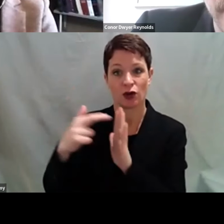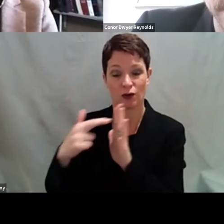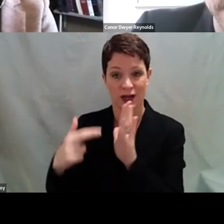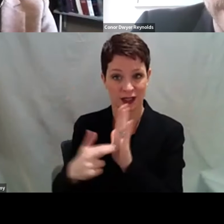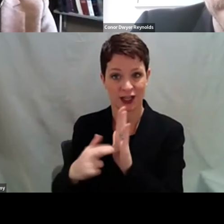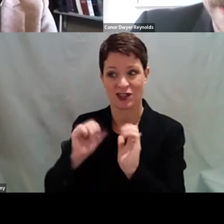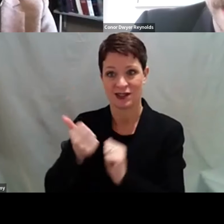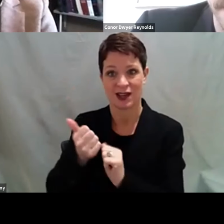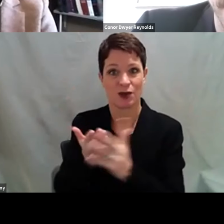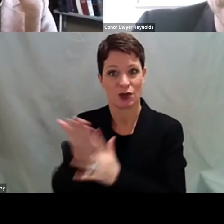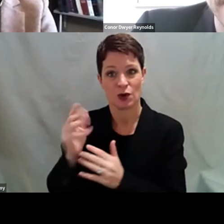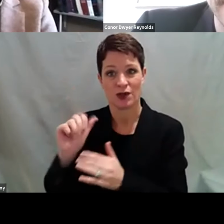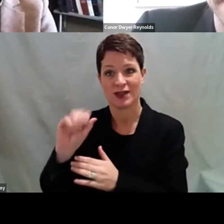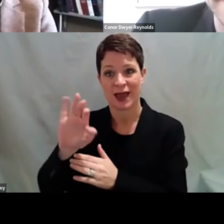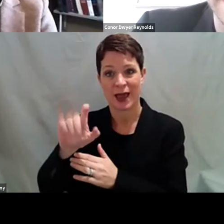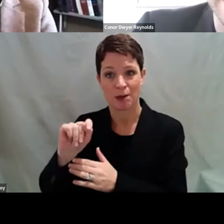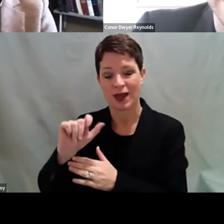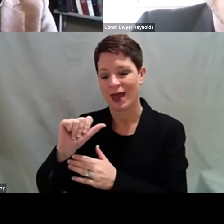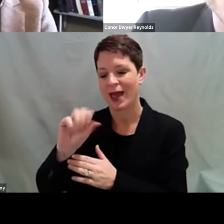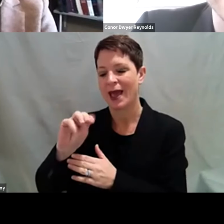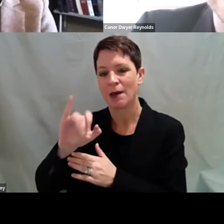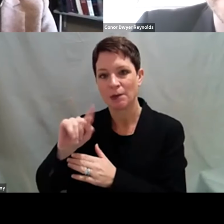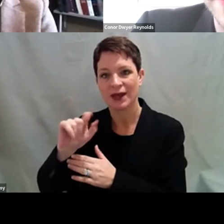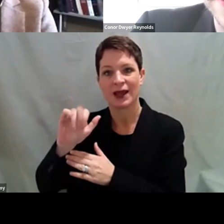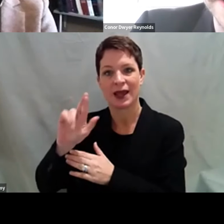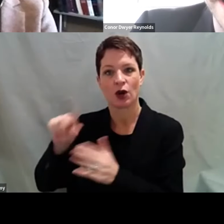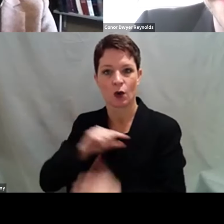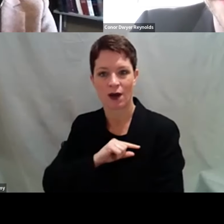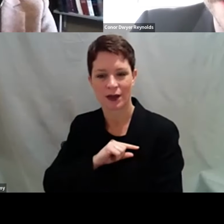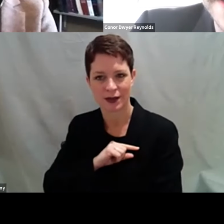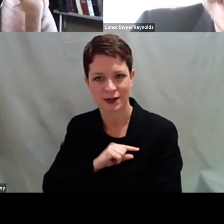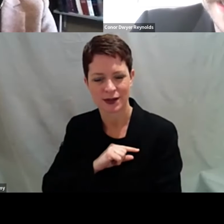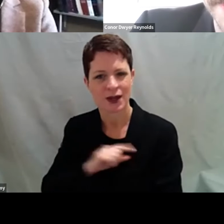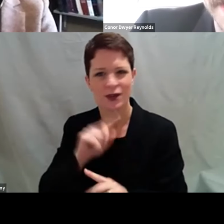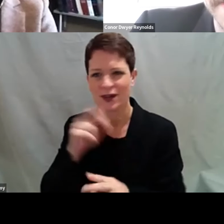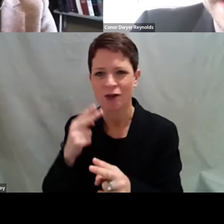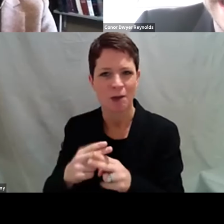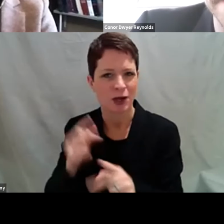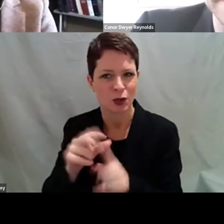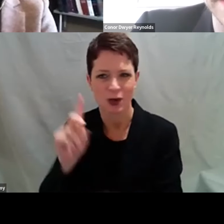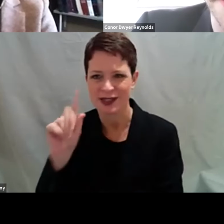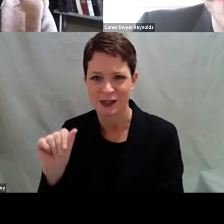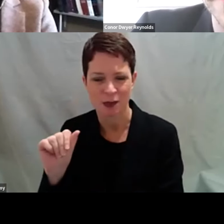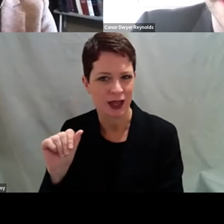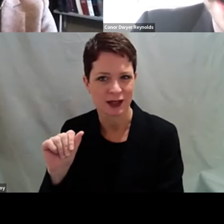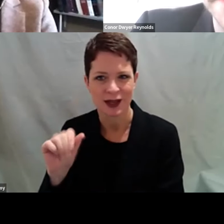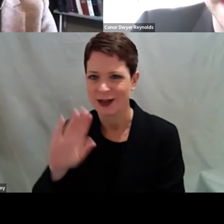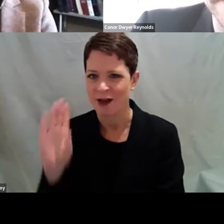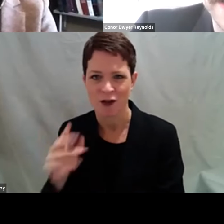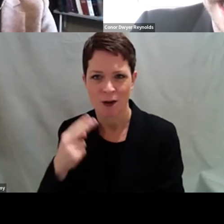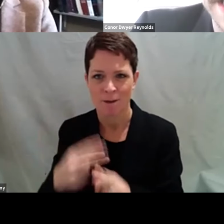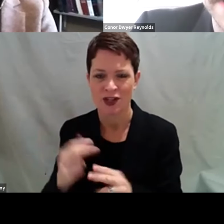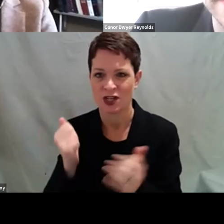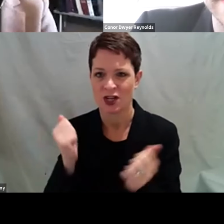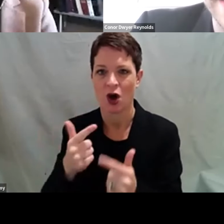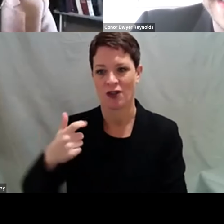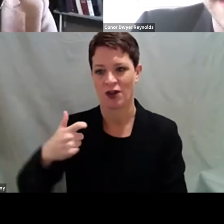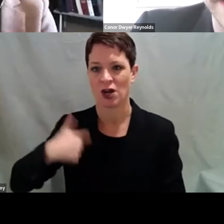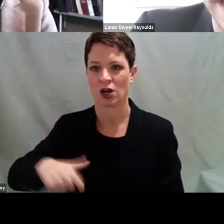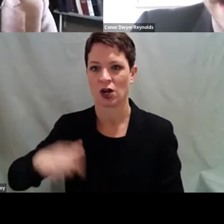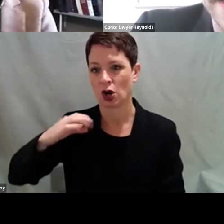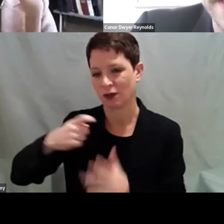these national ambient air quality standards. There's never a mention of the word disability or disabled in all of the cost benefit documents